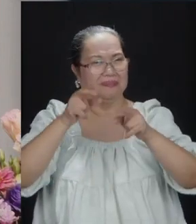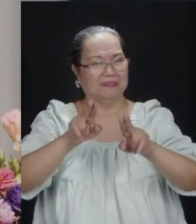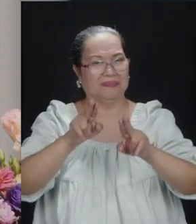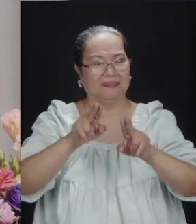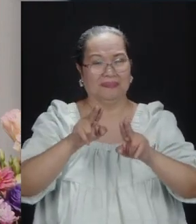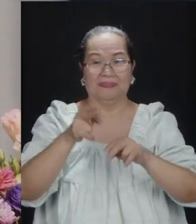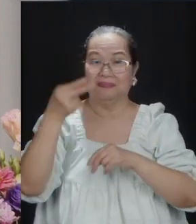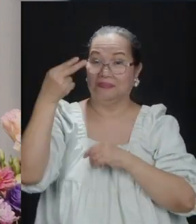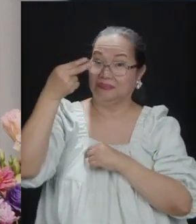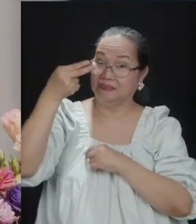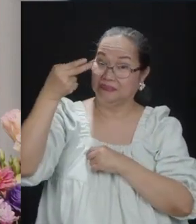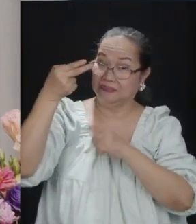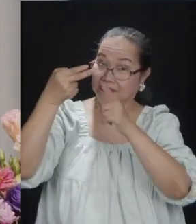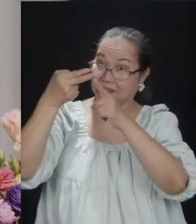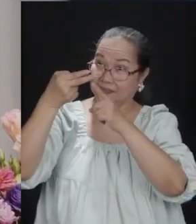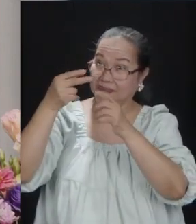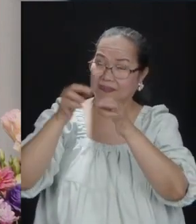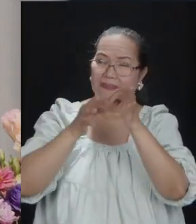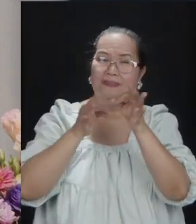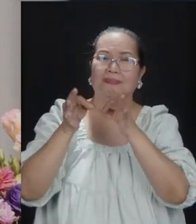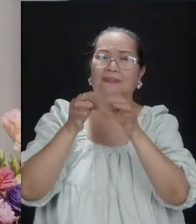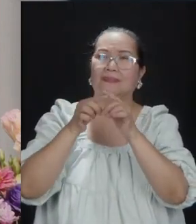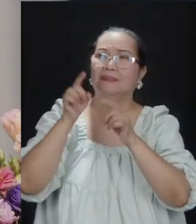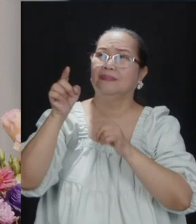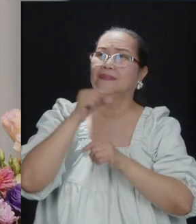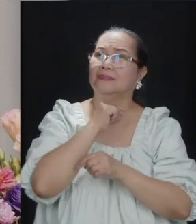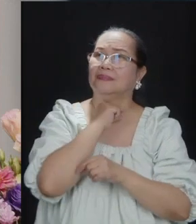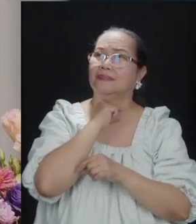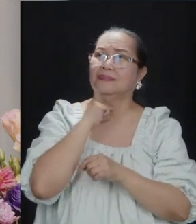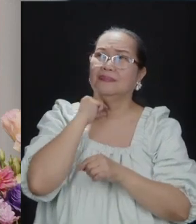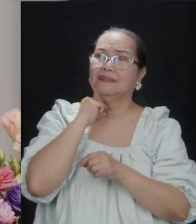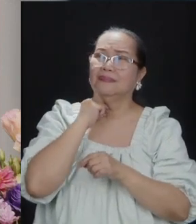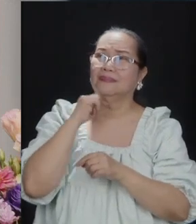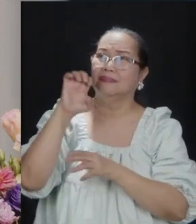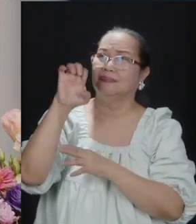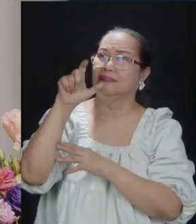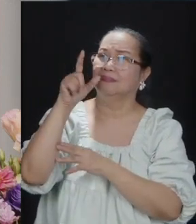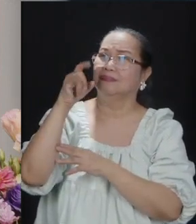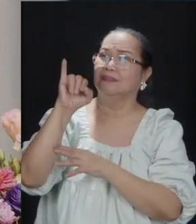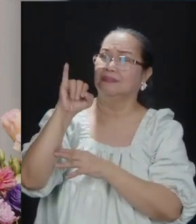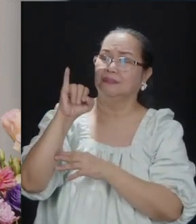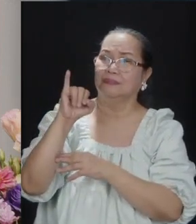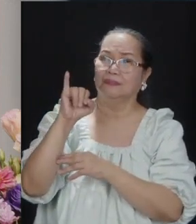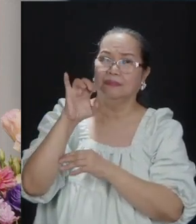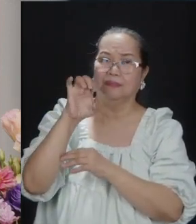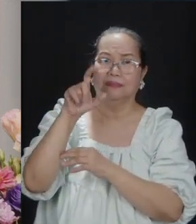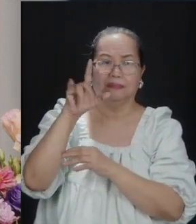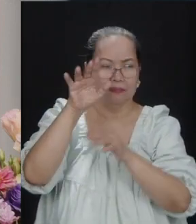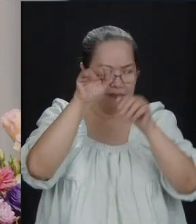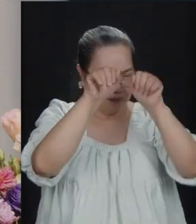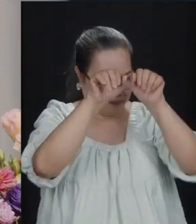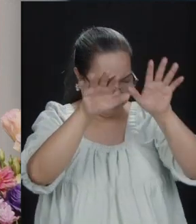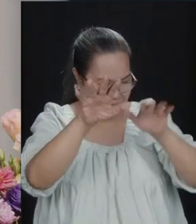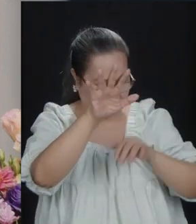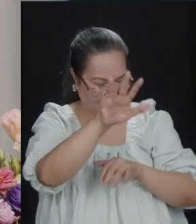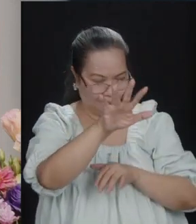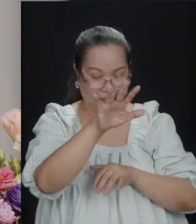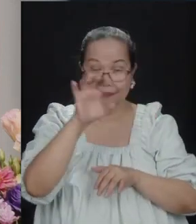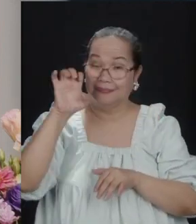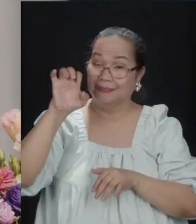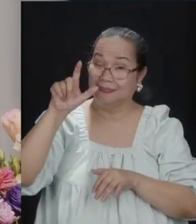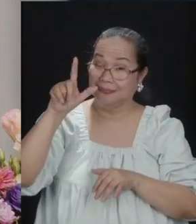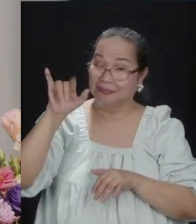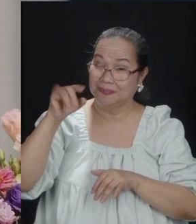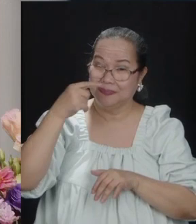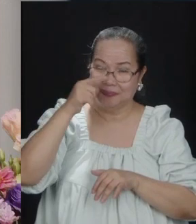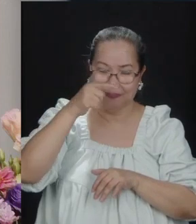Hannah had to explain herself to the priest, and immediately the priest blessed her. Eli said,